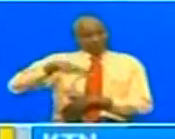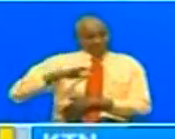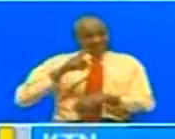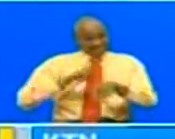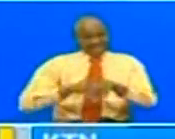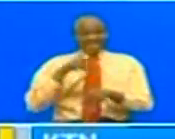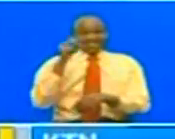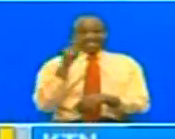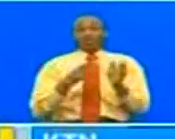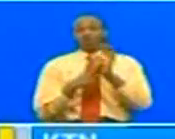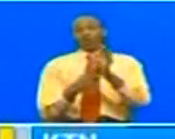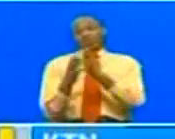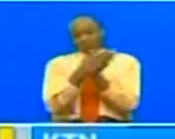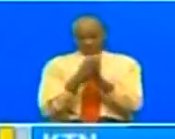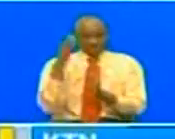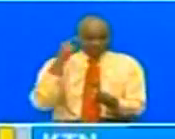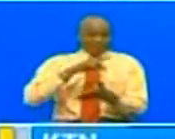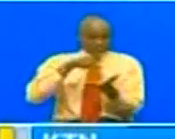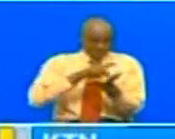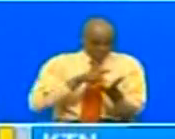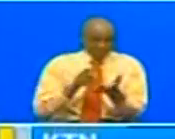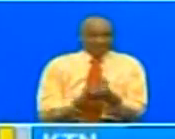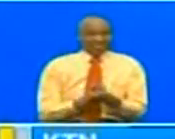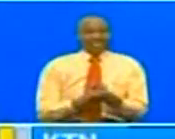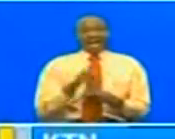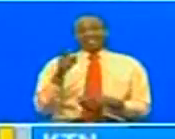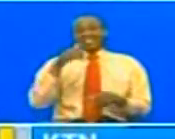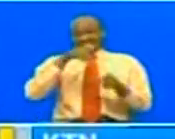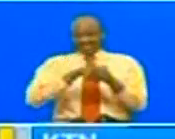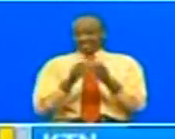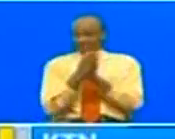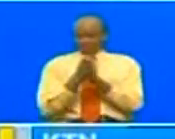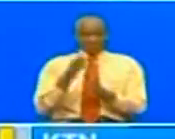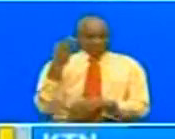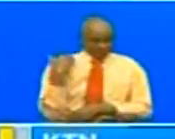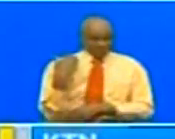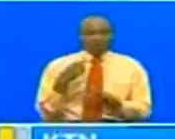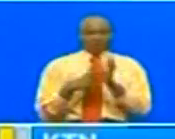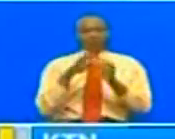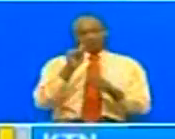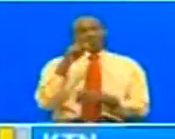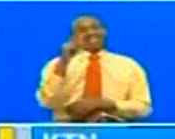KTN expose Futaria Sumu on Dichopevu and the inside story's plague for profit.